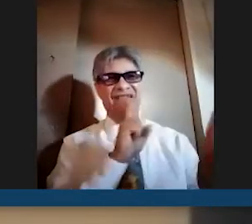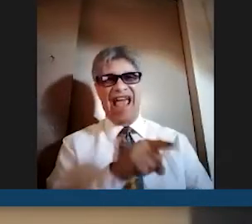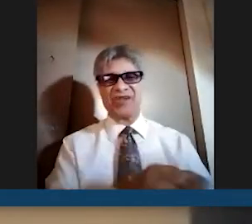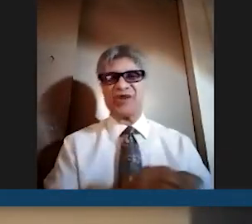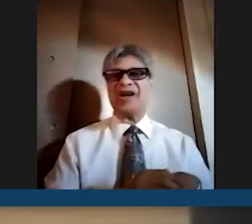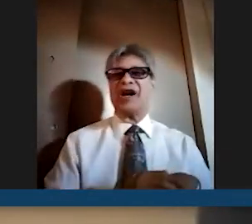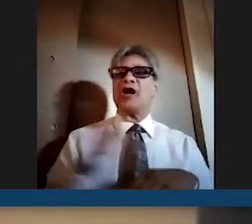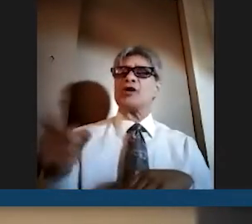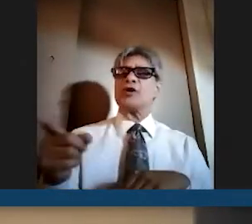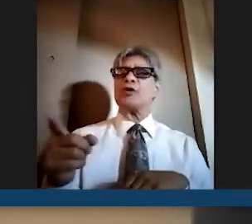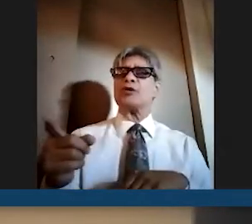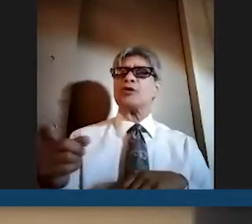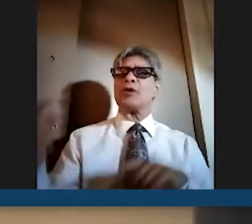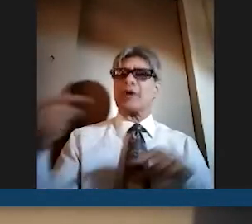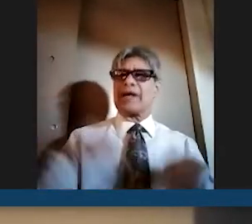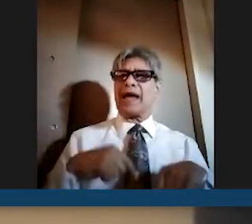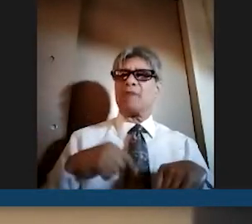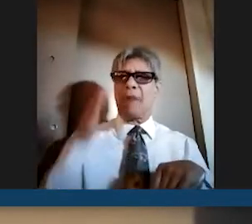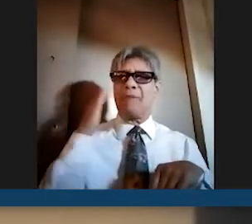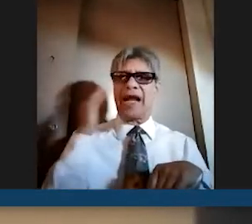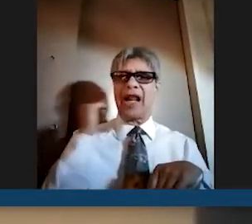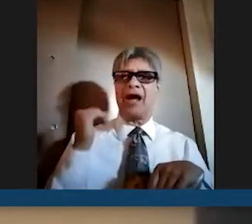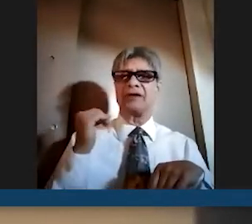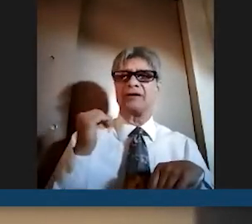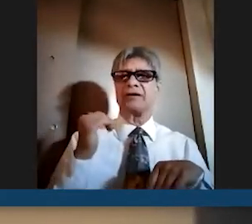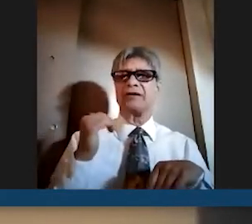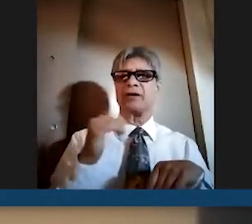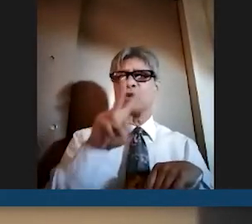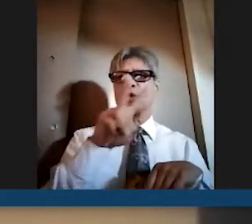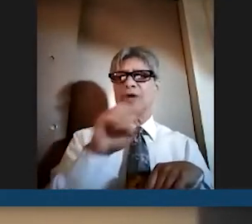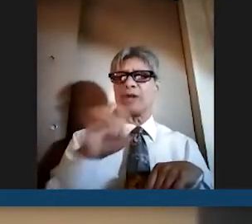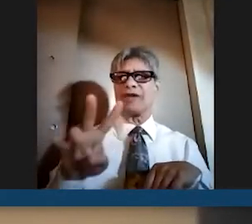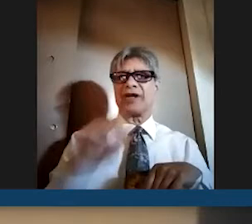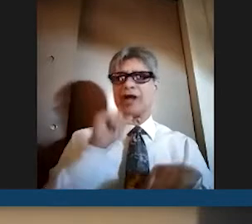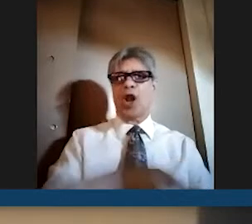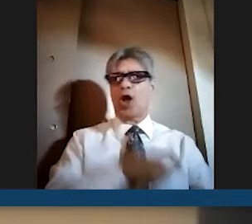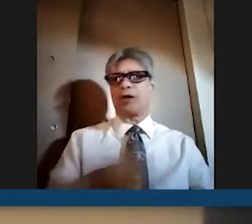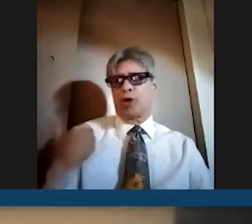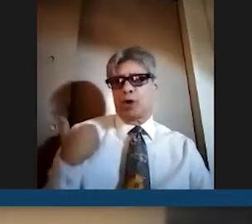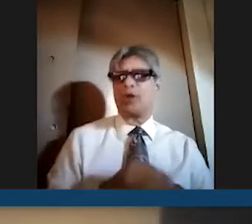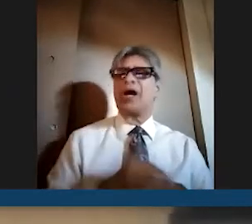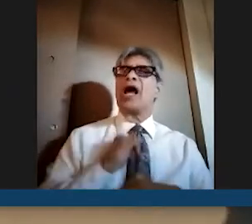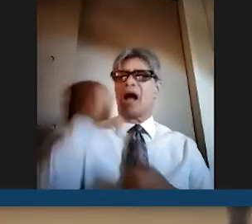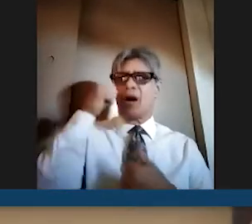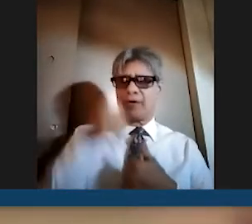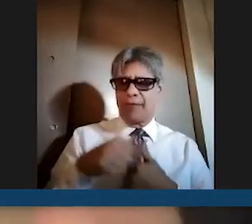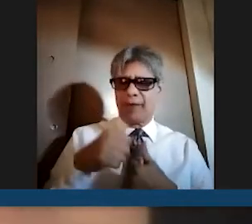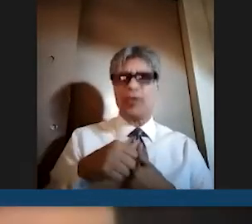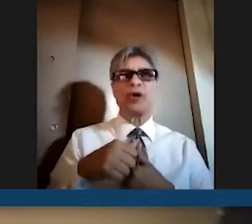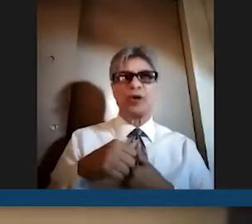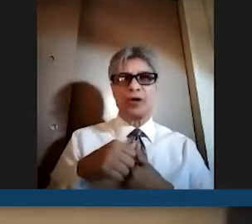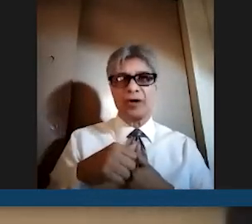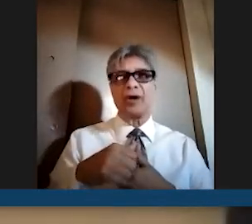to the mainland in 2007, which isn't too long ago. I remember, I'm Hmong living